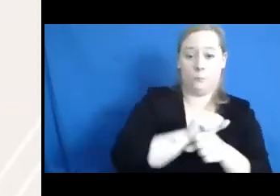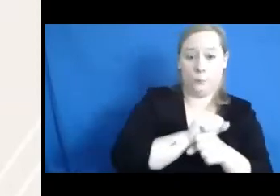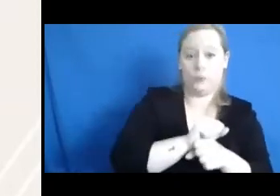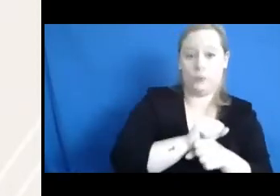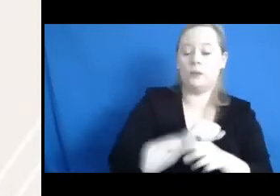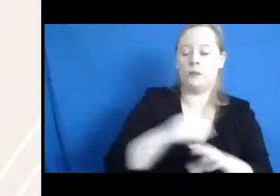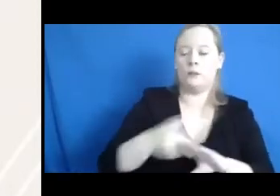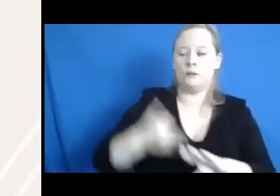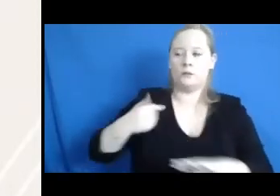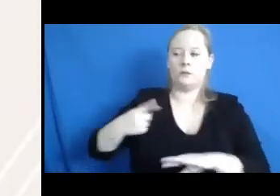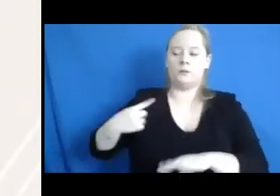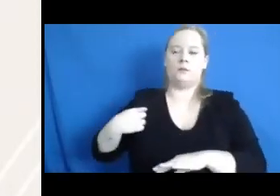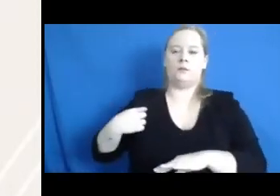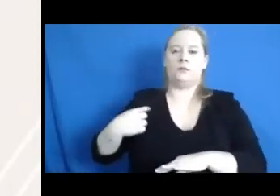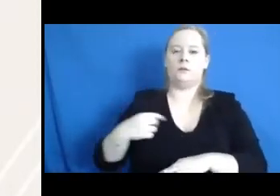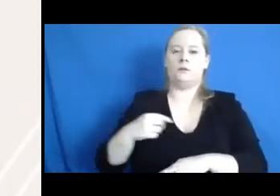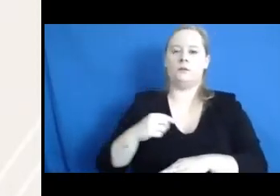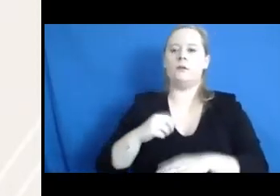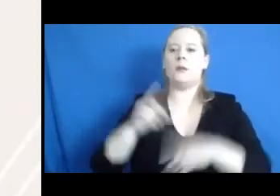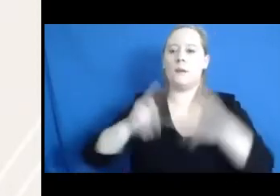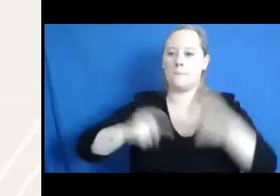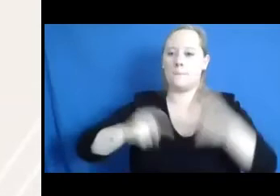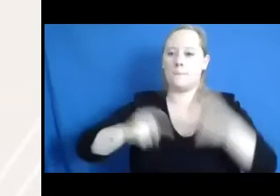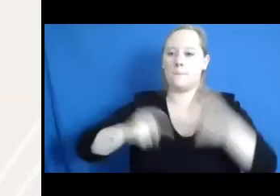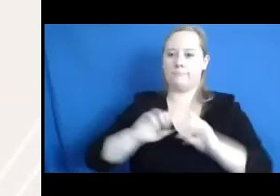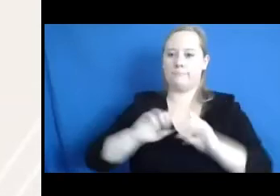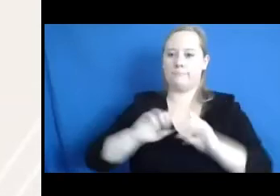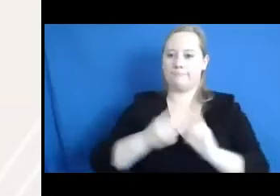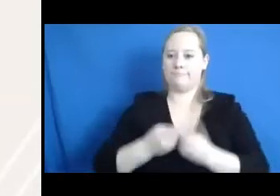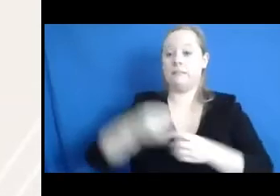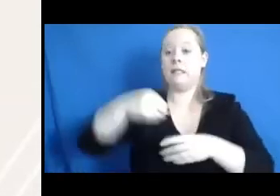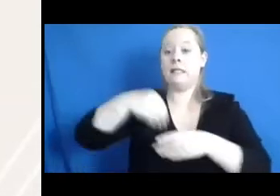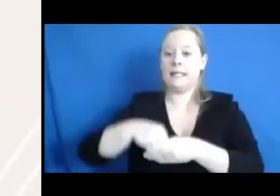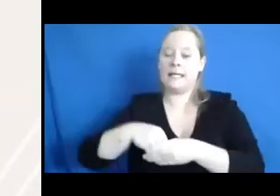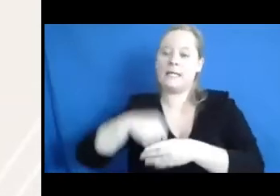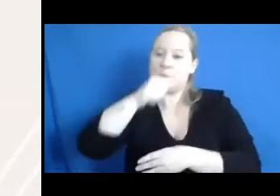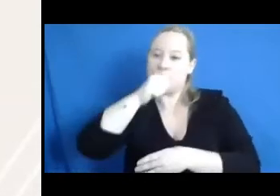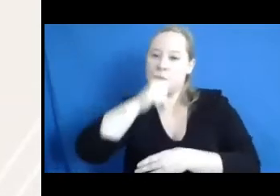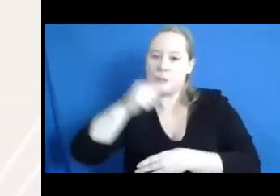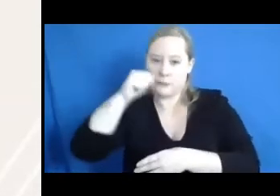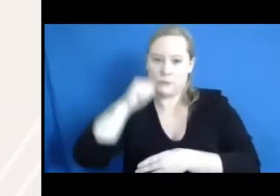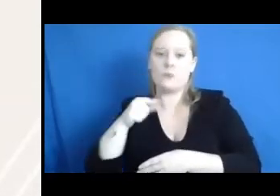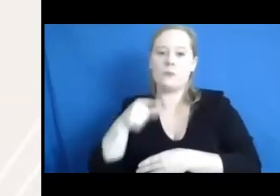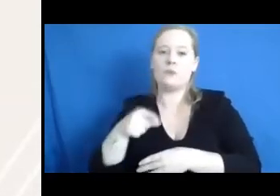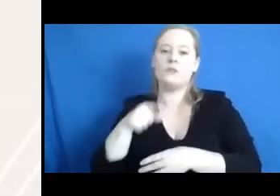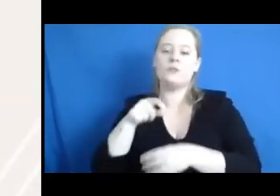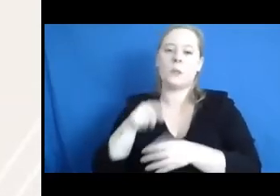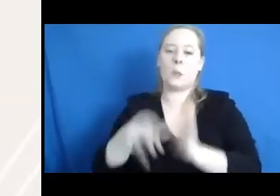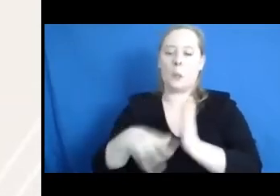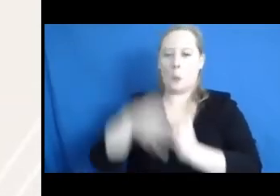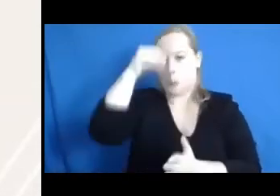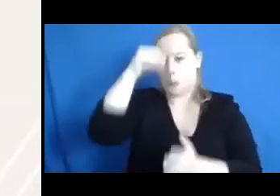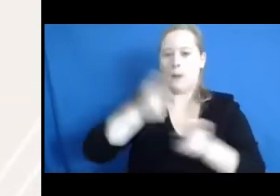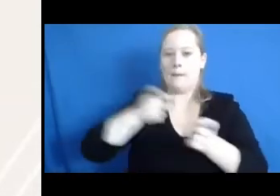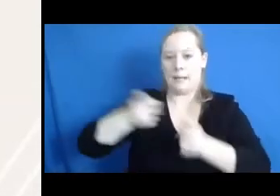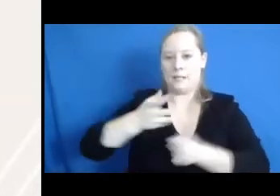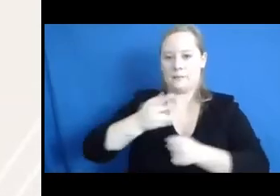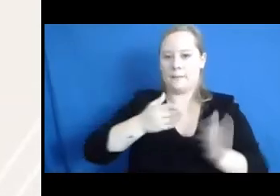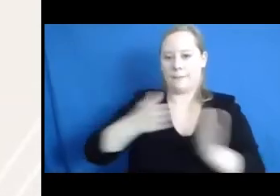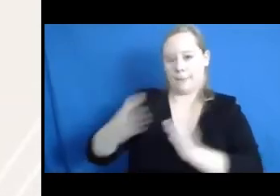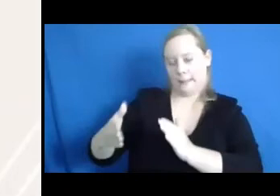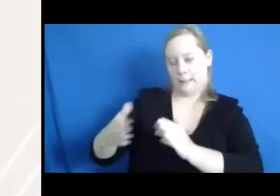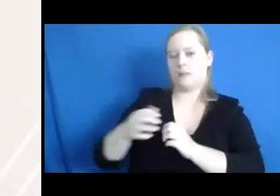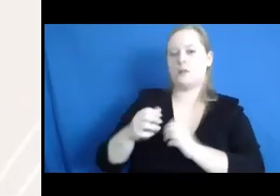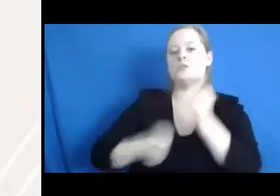the municipal water provider in Tucson, Arizona, where she learned about water resources management and planning while supporting